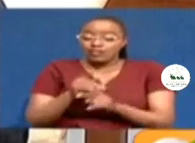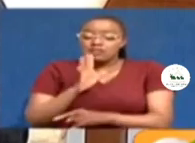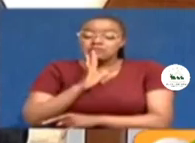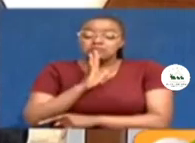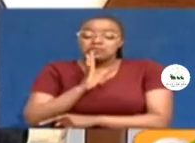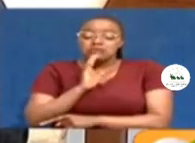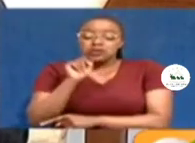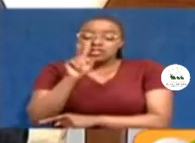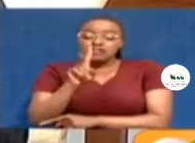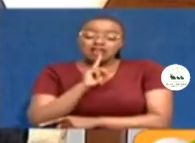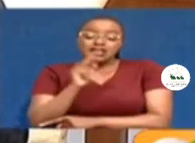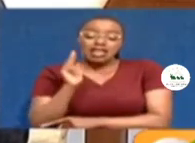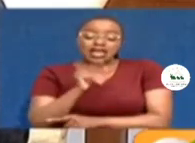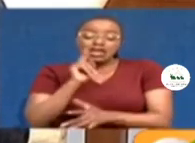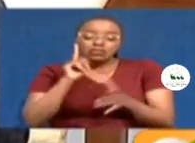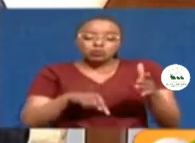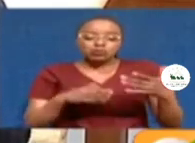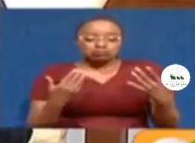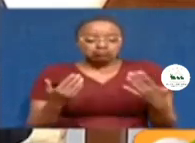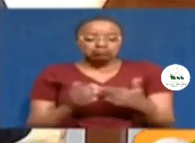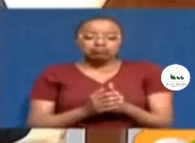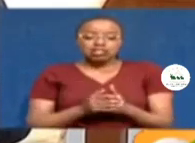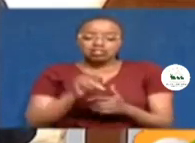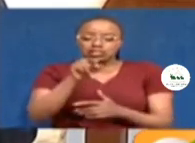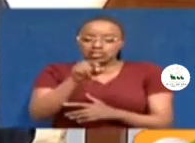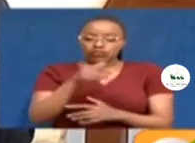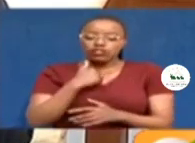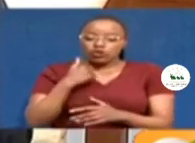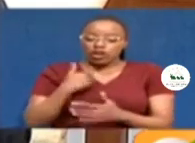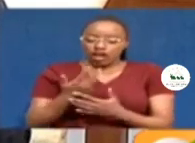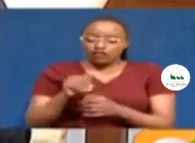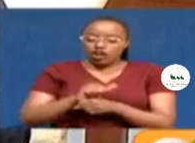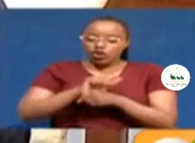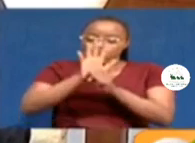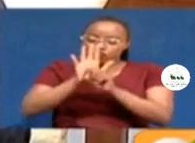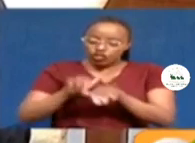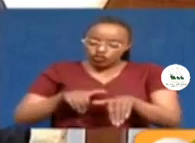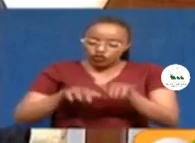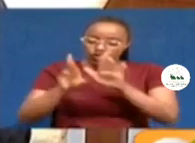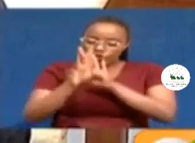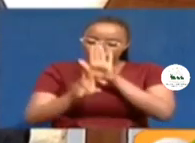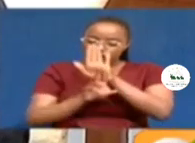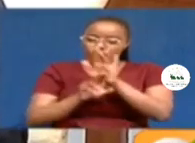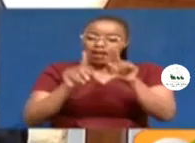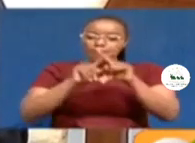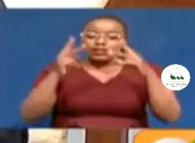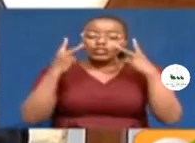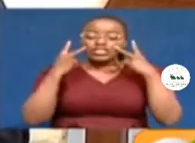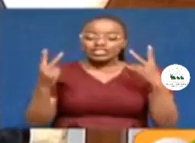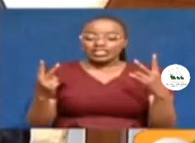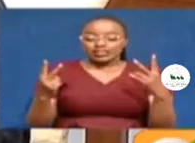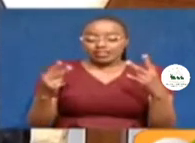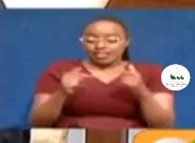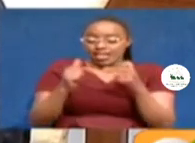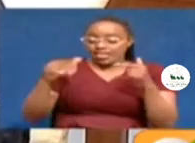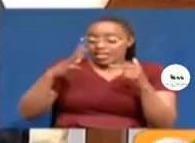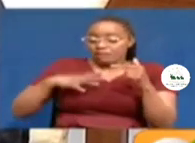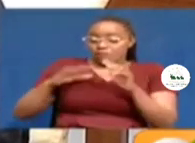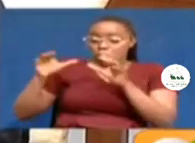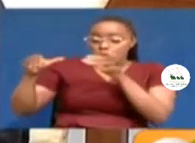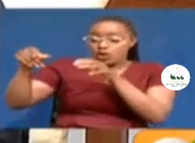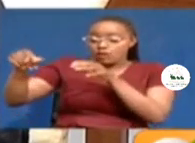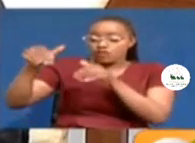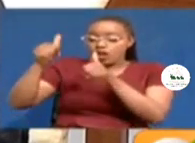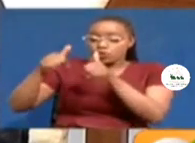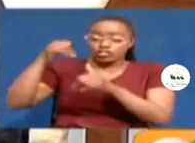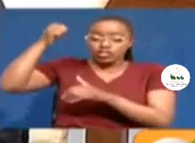on television telling us to keep the COVID protocols. But you see the abject abandon